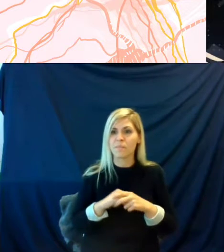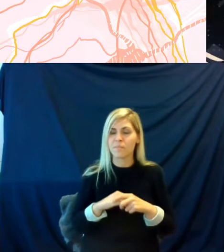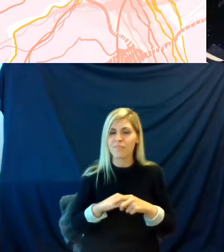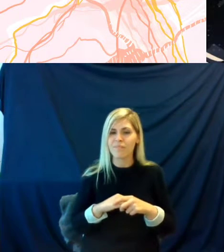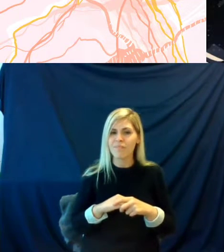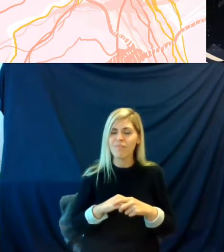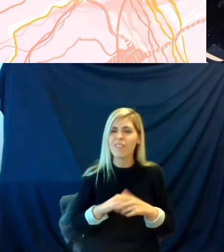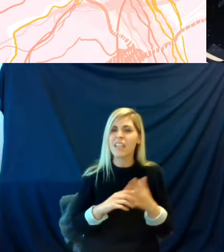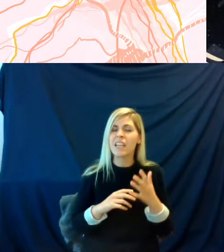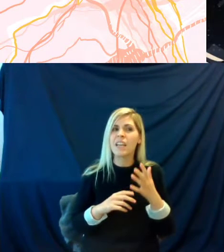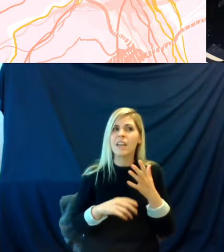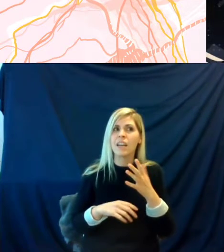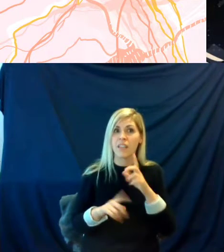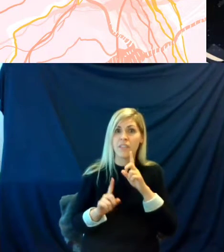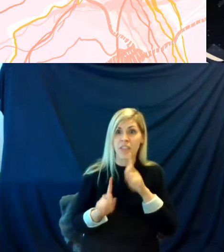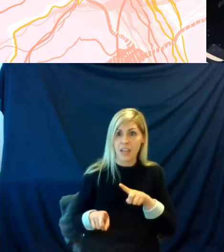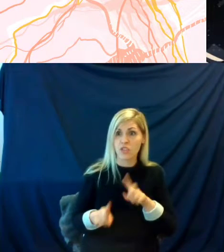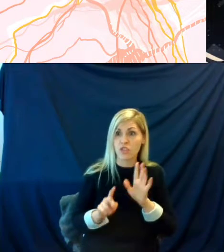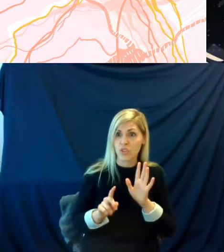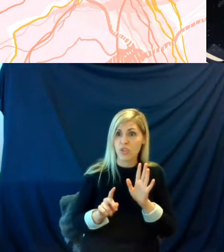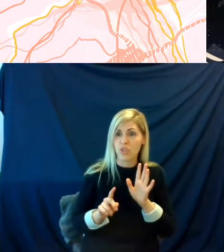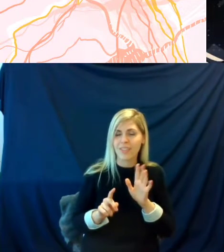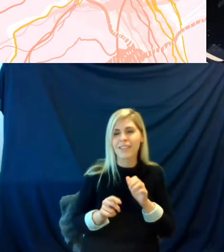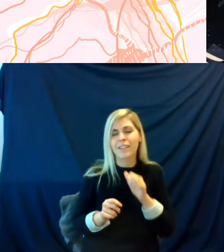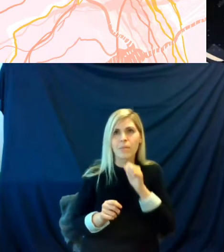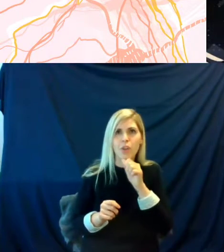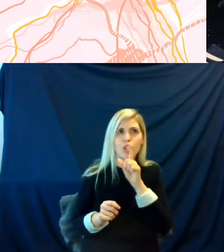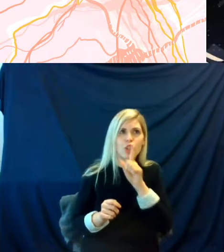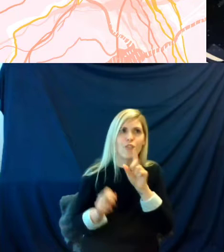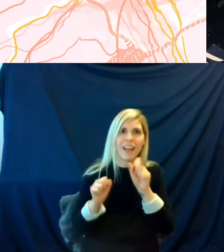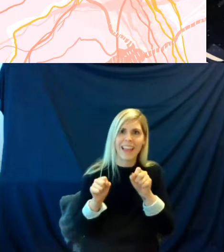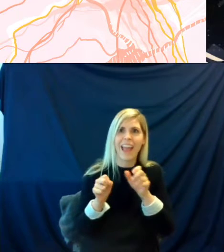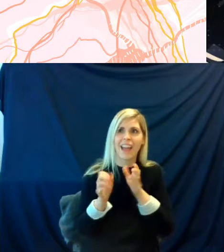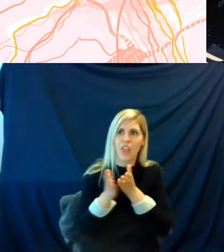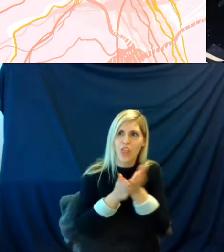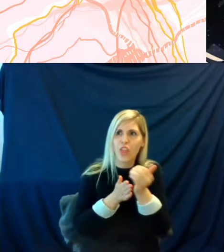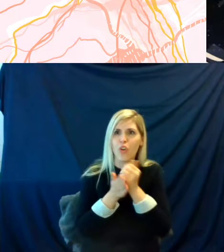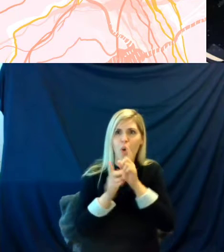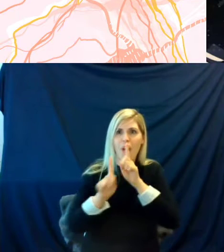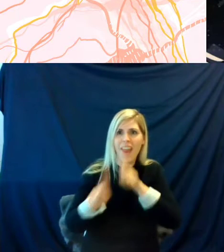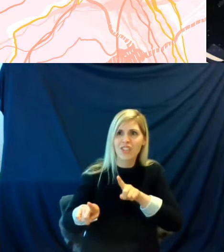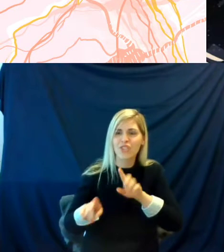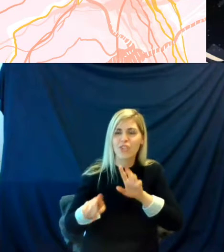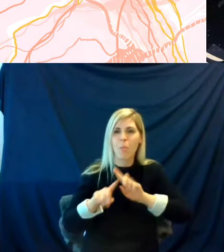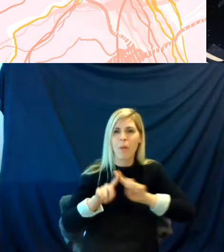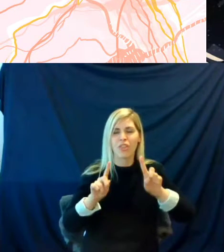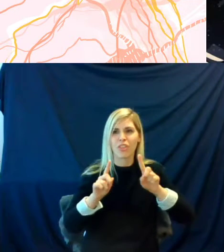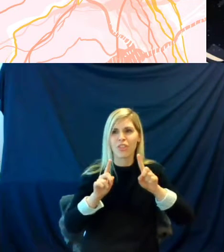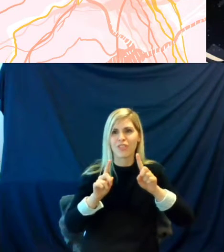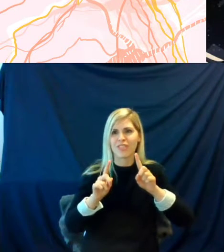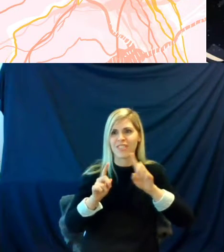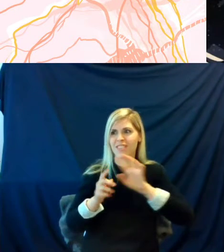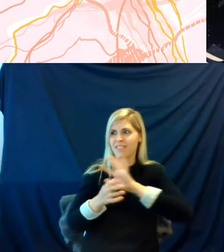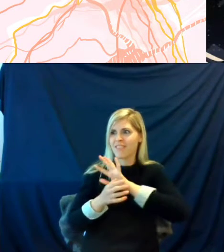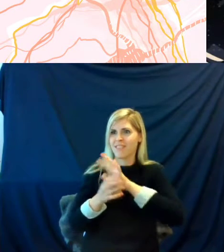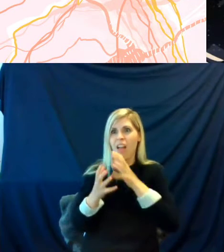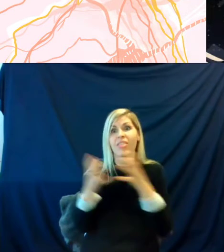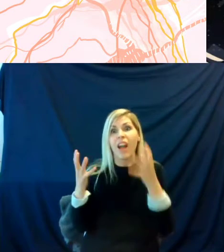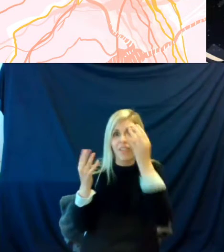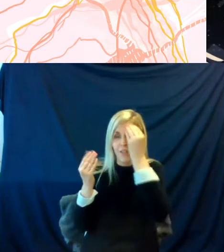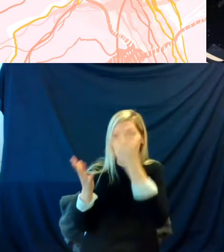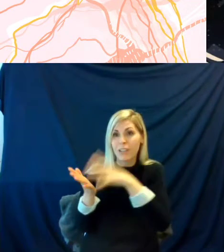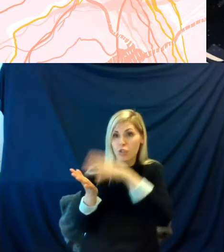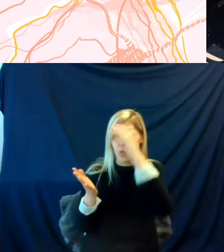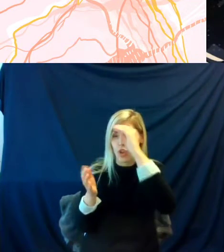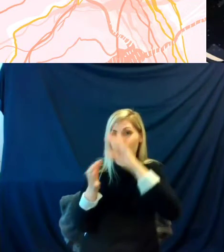I think, the answer to that, and I'm not sure if I can give a full answer just because there's so much that we have to learn about the